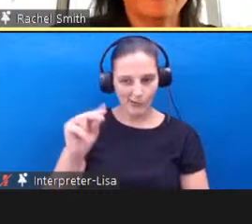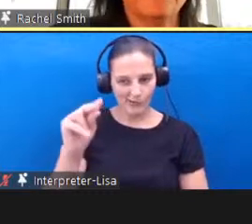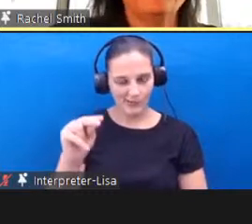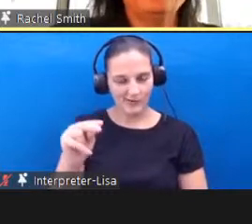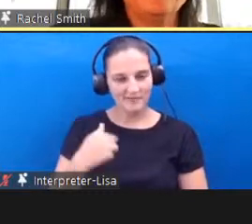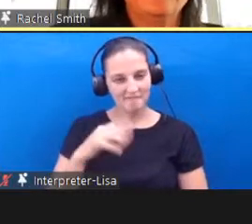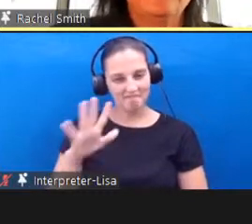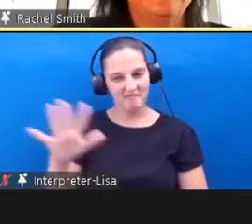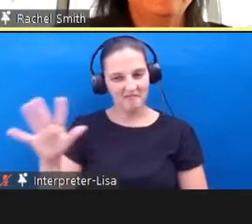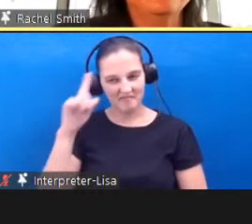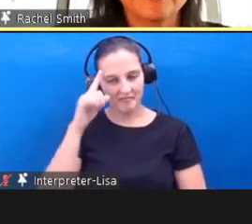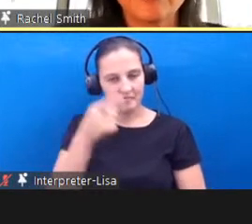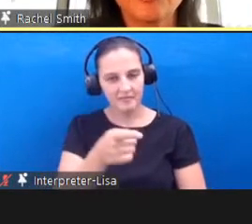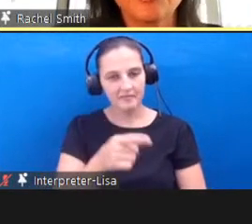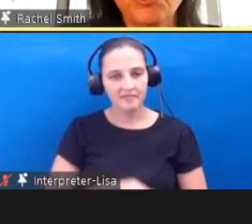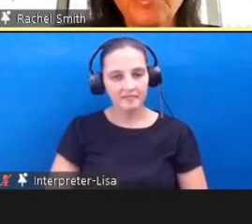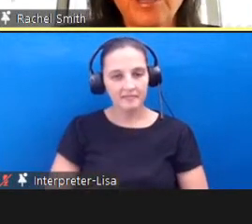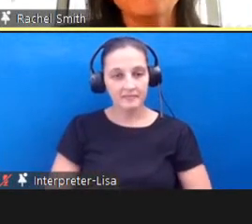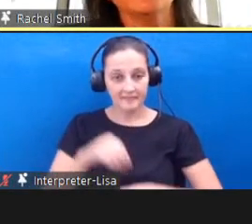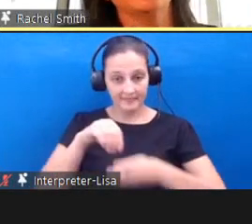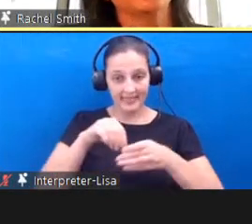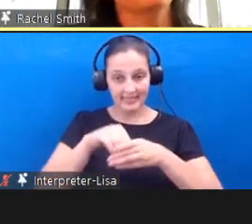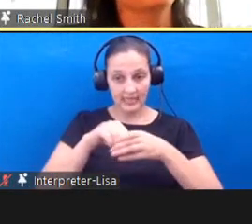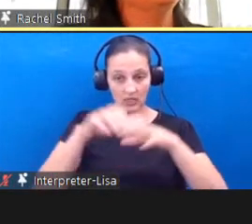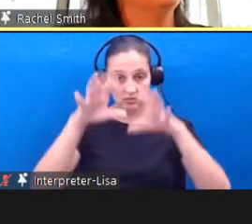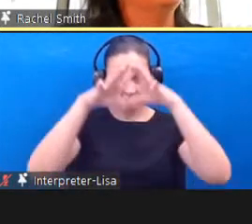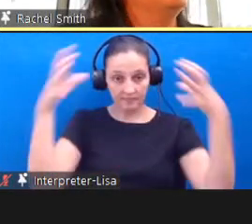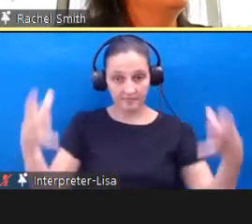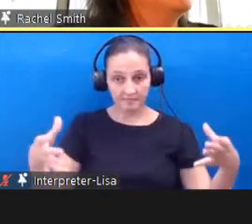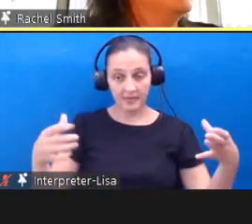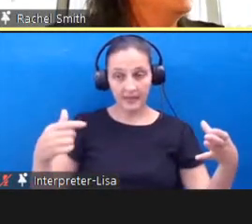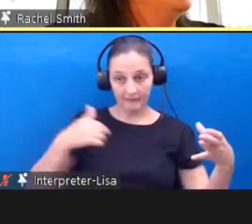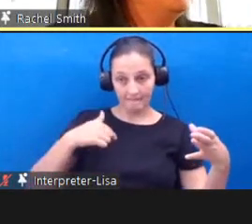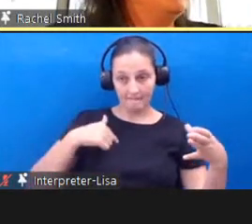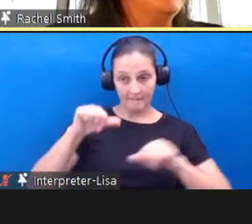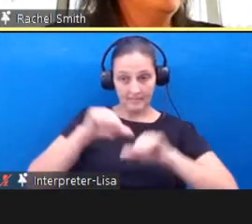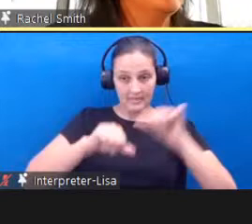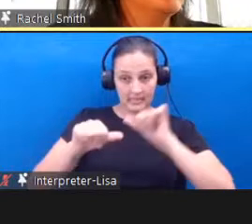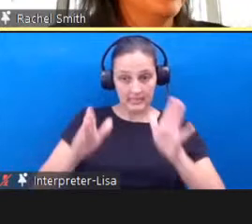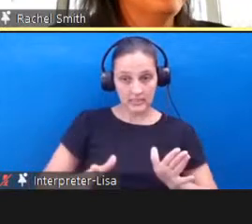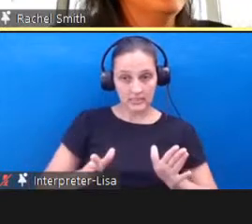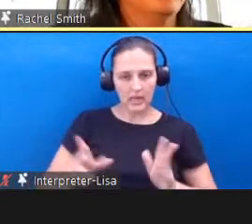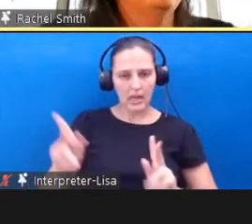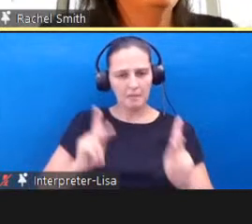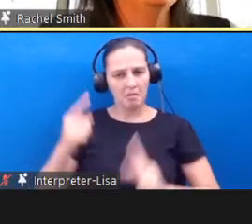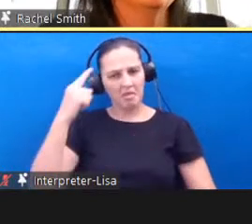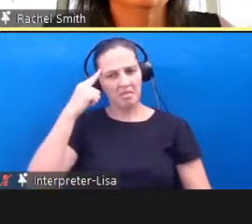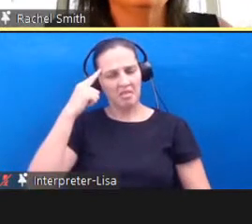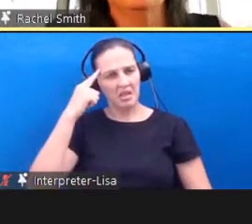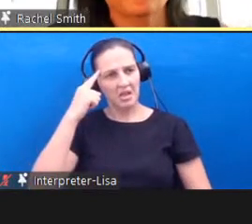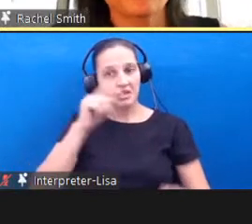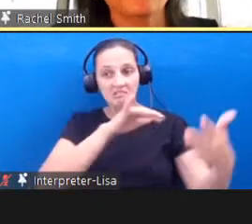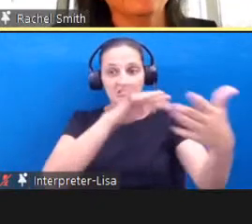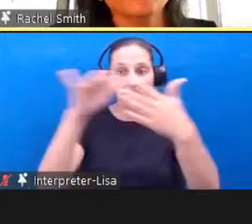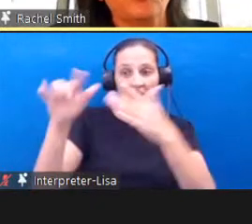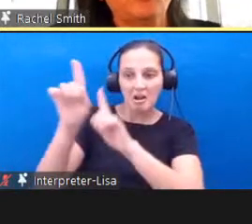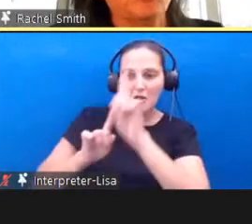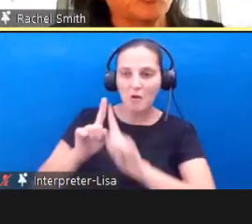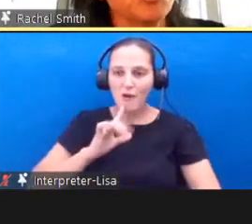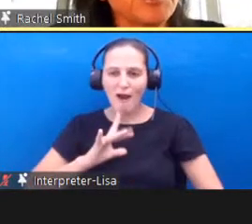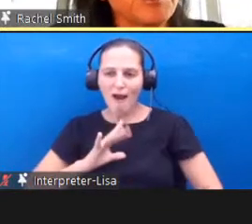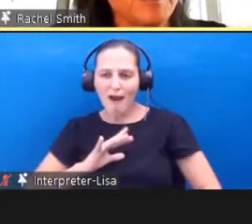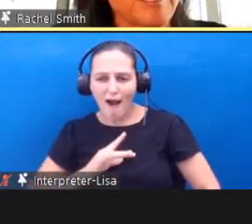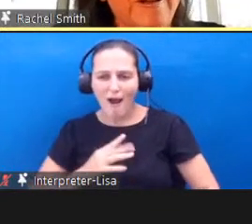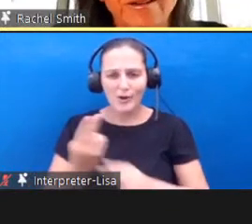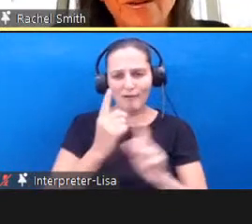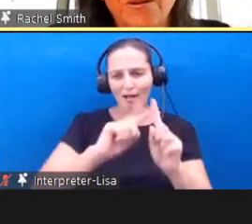of for scale. And inside the dome, as an astronomer, you know, people may think astronomy is very adventurous. We use all these telescopes, but